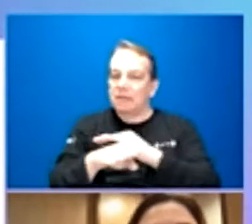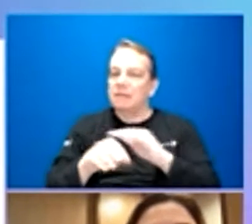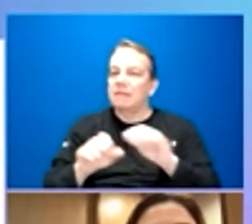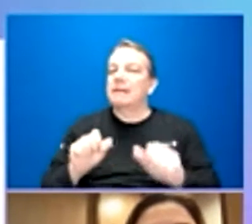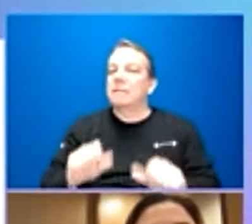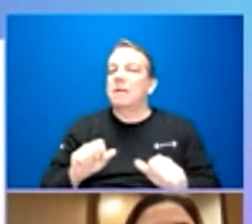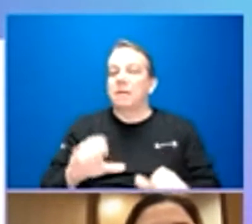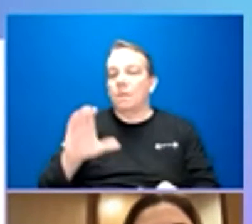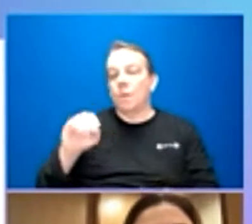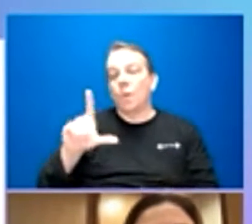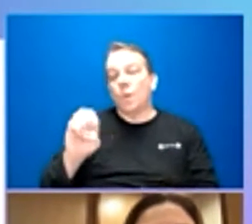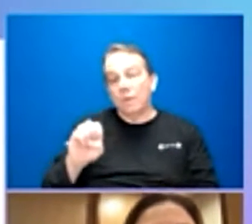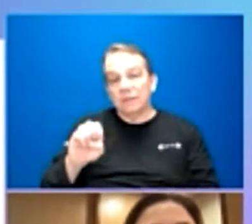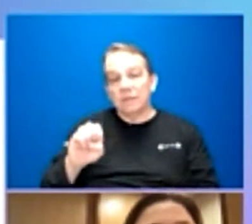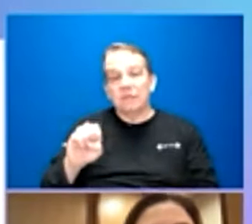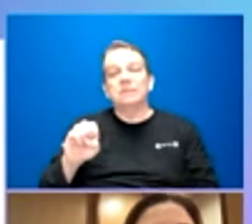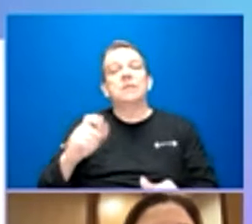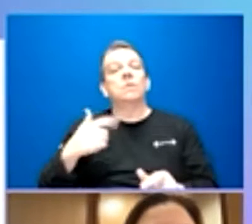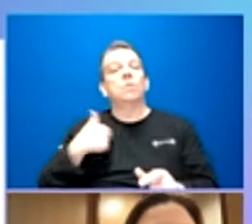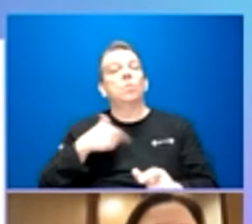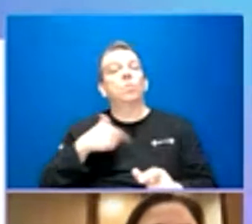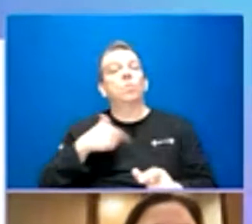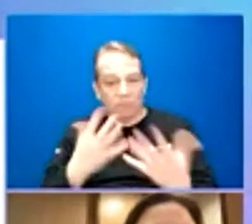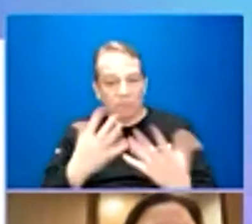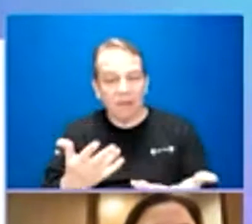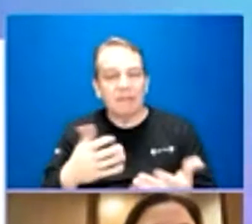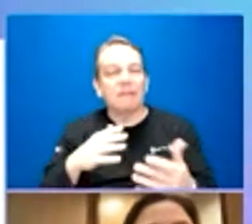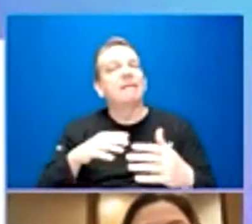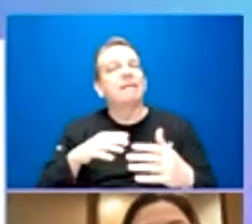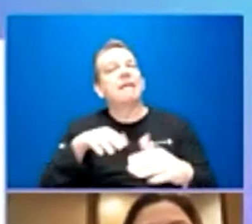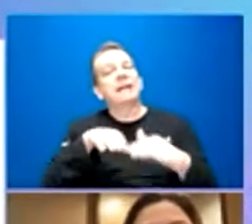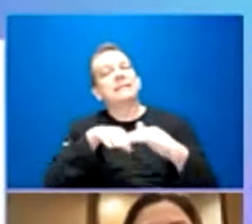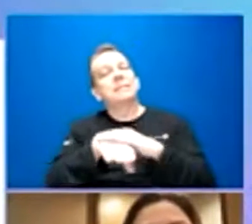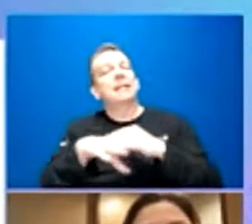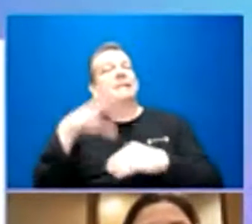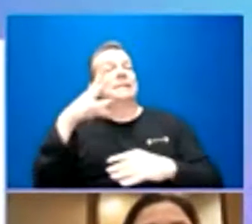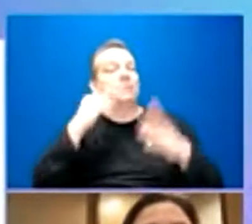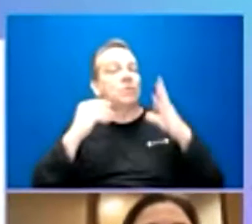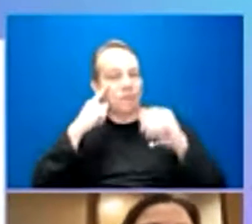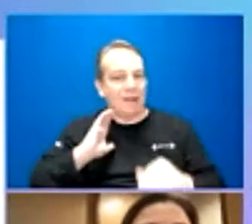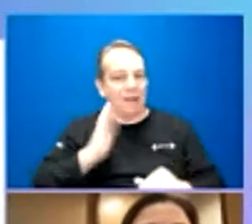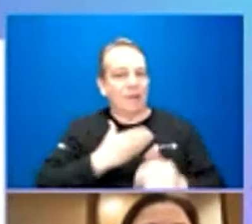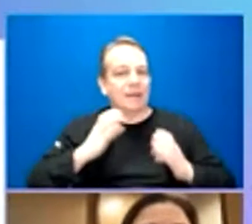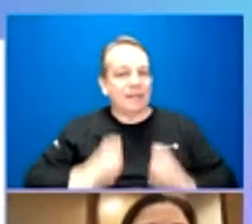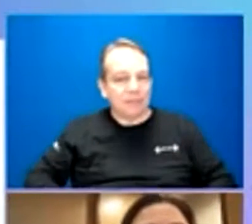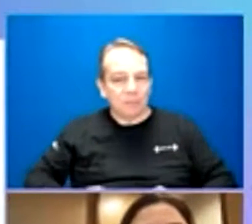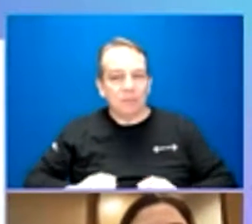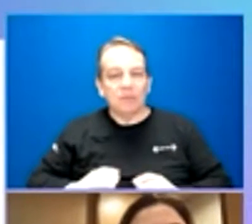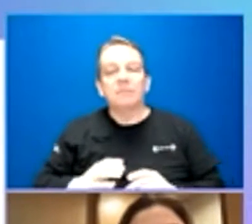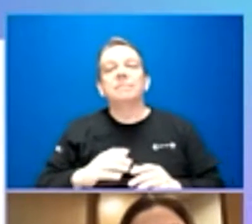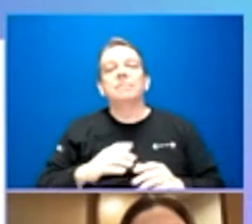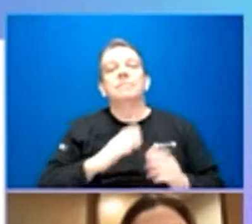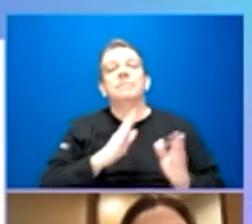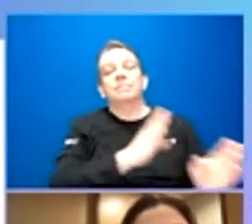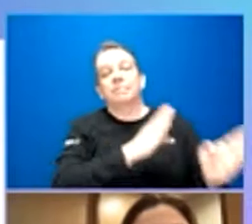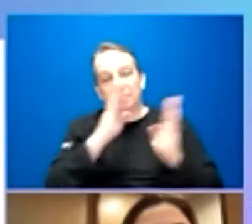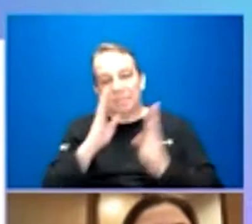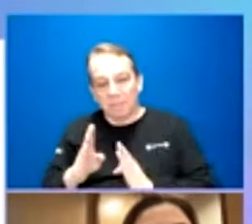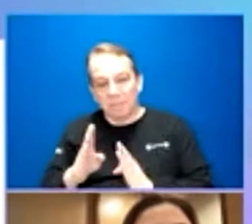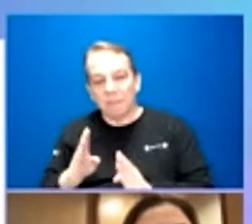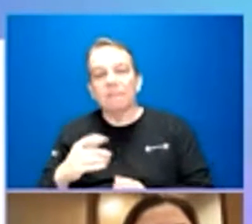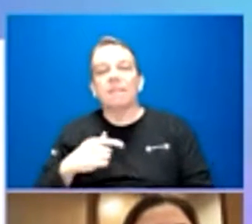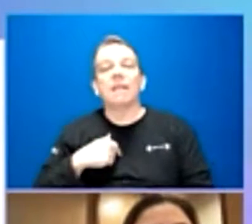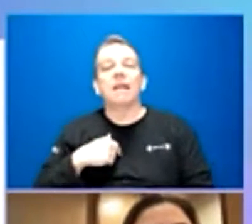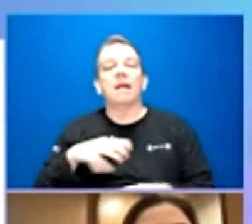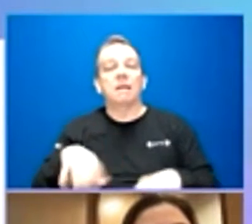Coles and to ensure that we were delivering accessible experiences for our customers. And then following that experience at Coles, I